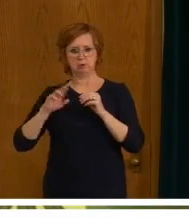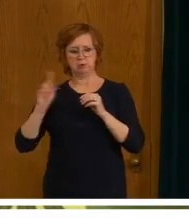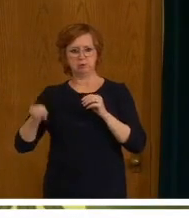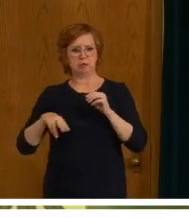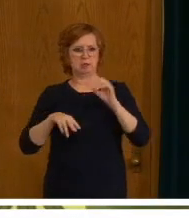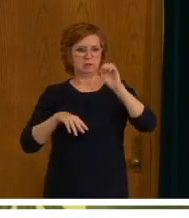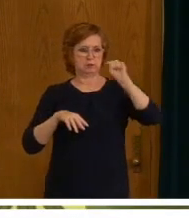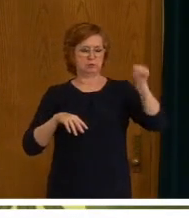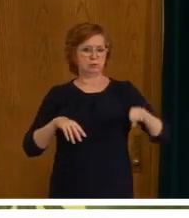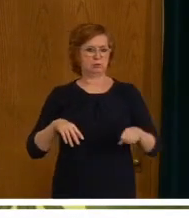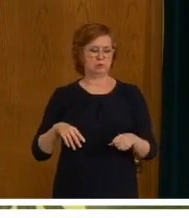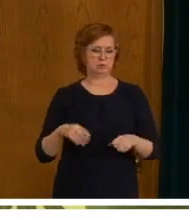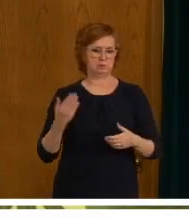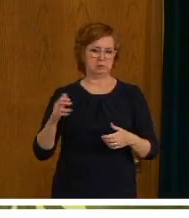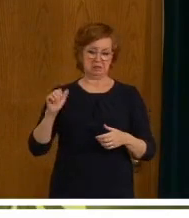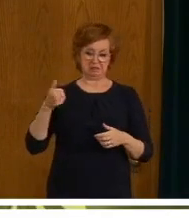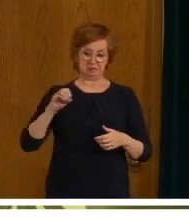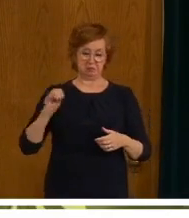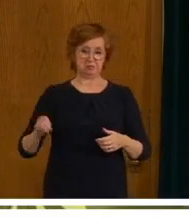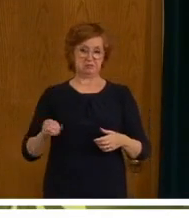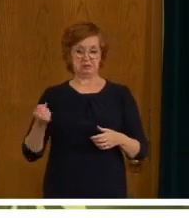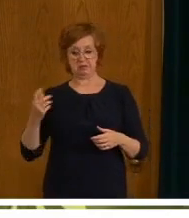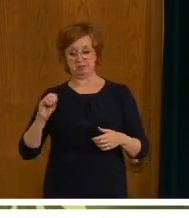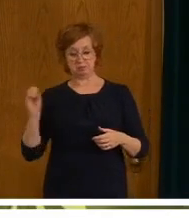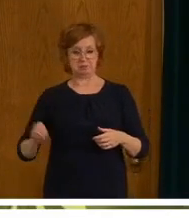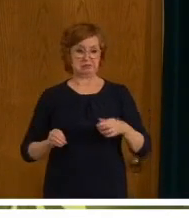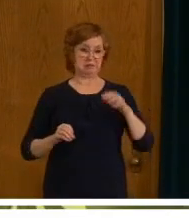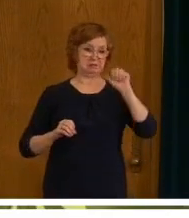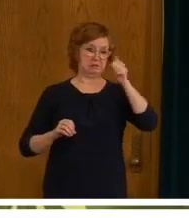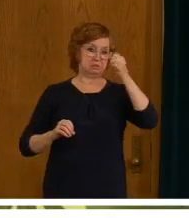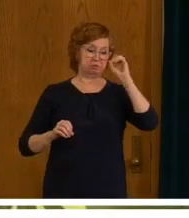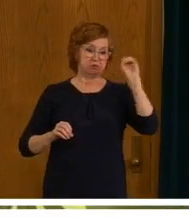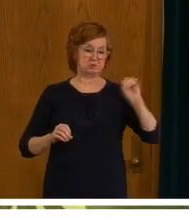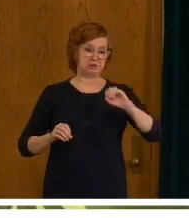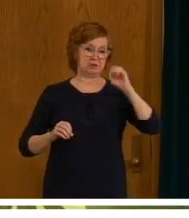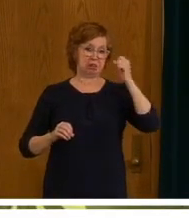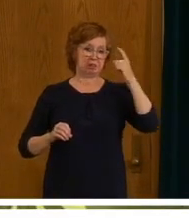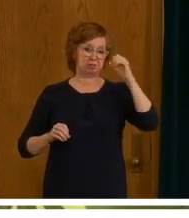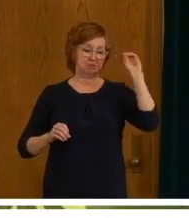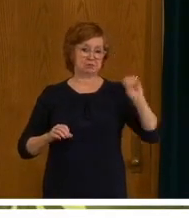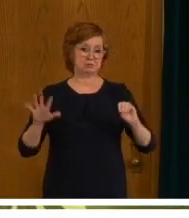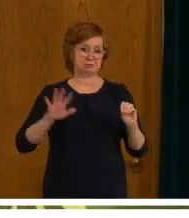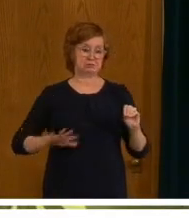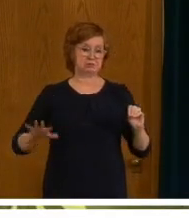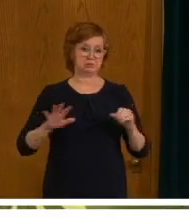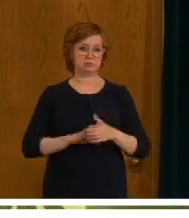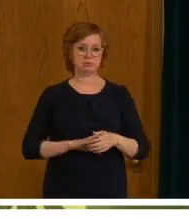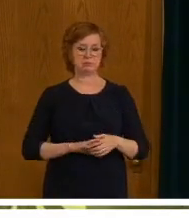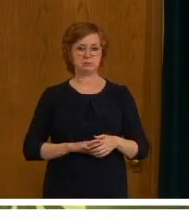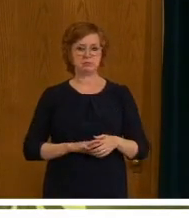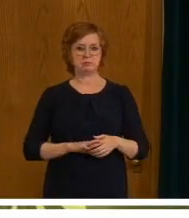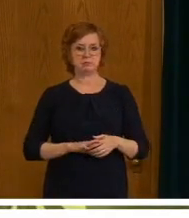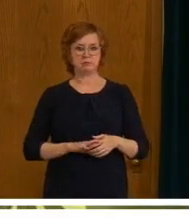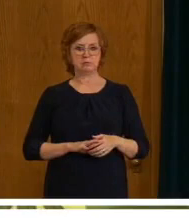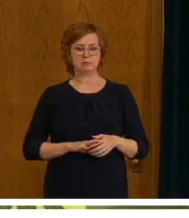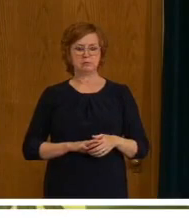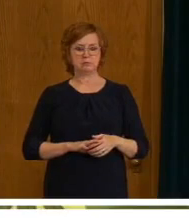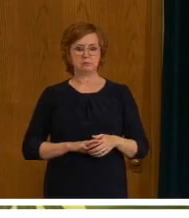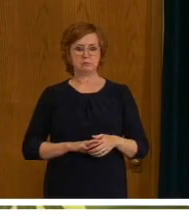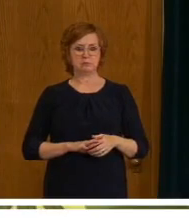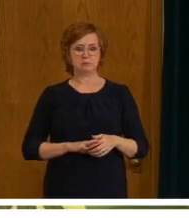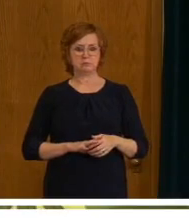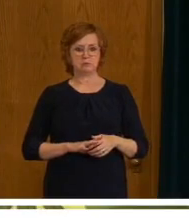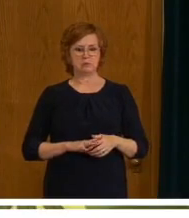10, 11% sometimes. So are we missing cases with fewer tests being done now?